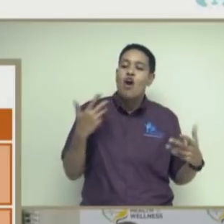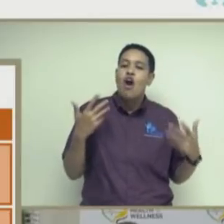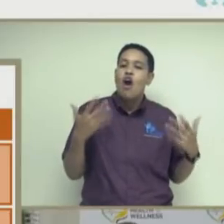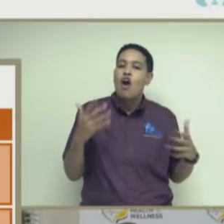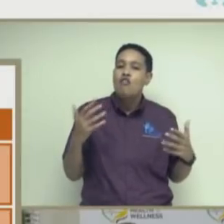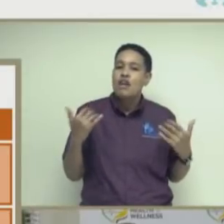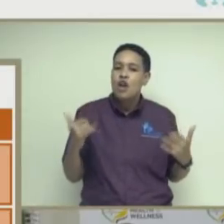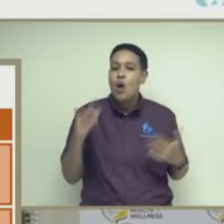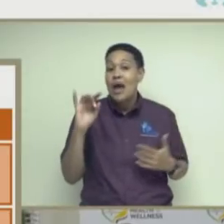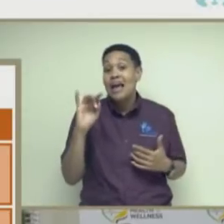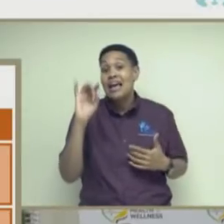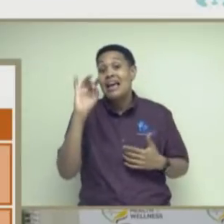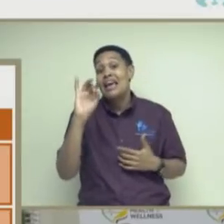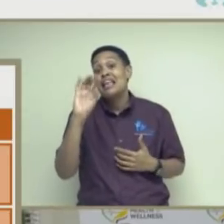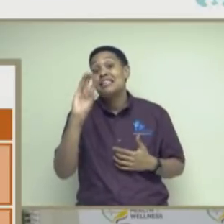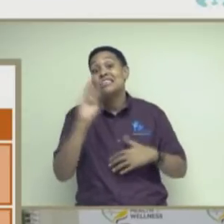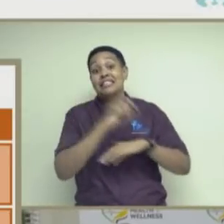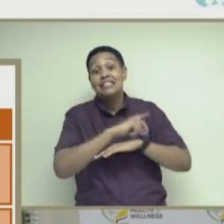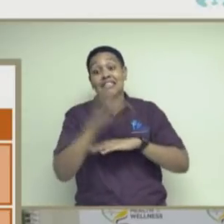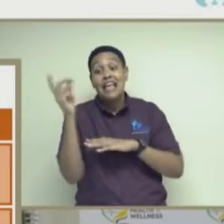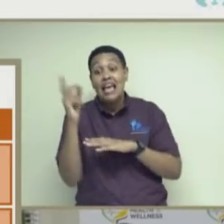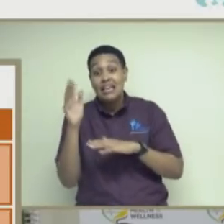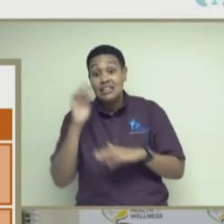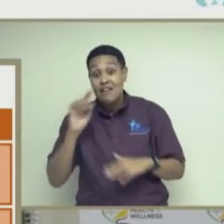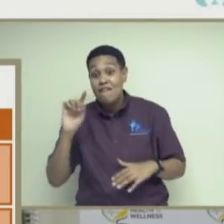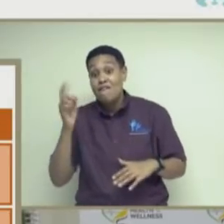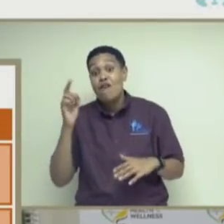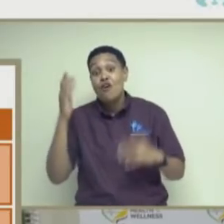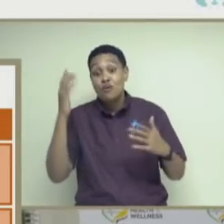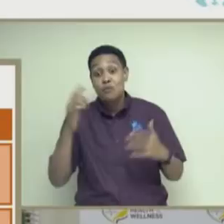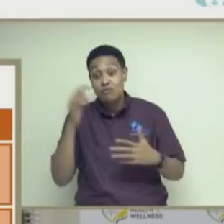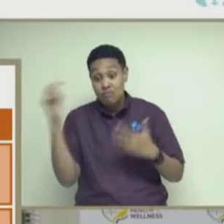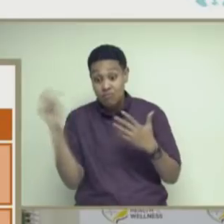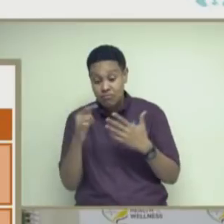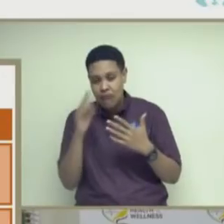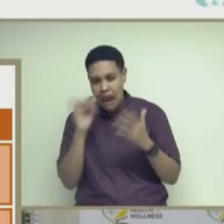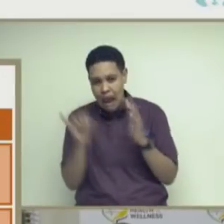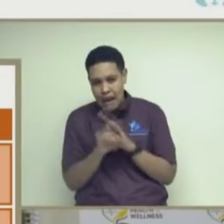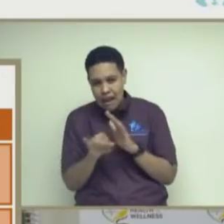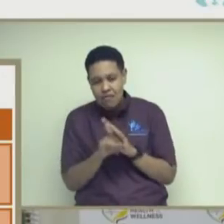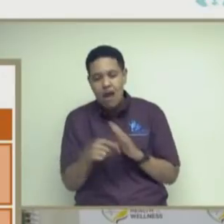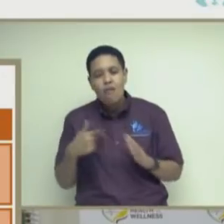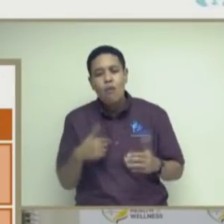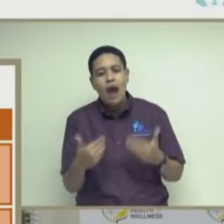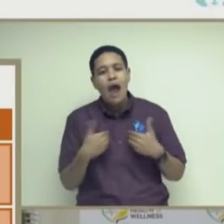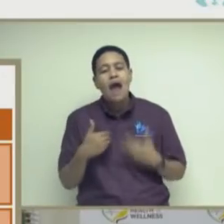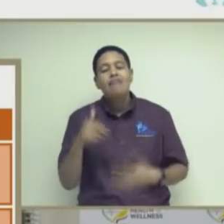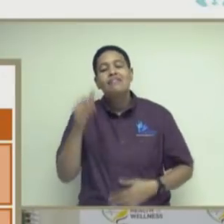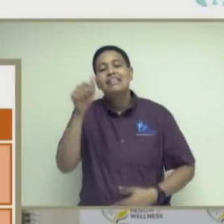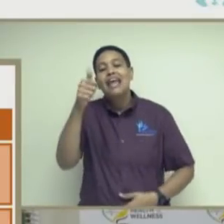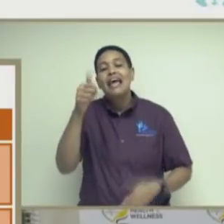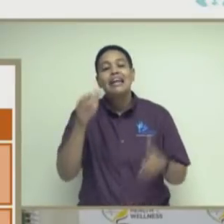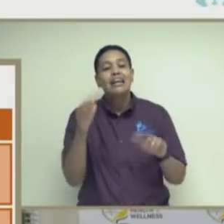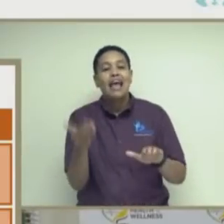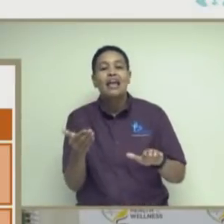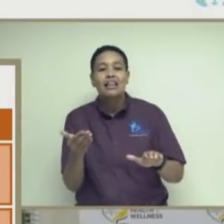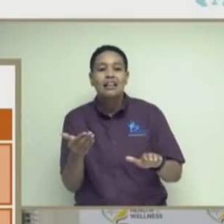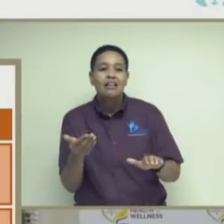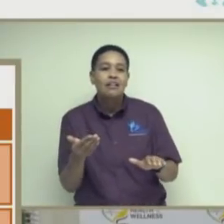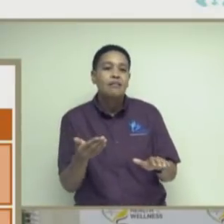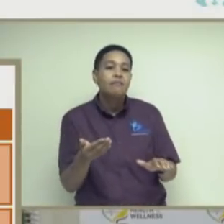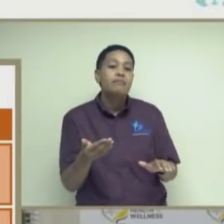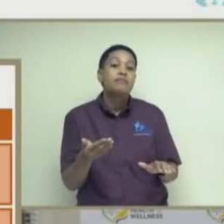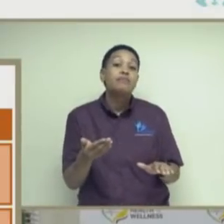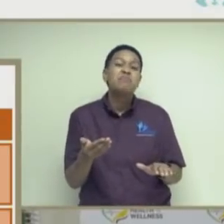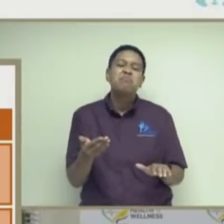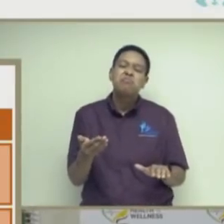now 86 days of the first case being identified, and we have had 10 deaths. Our mortality